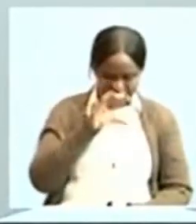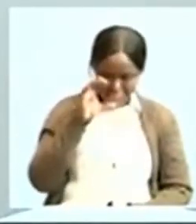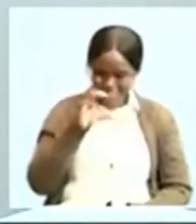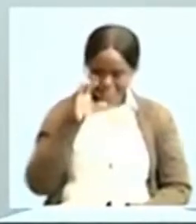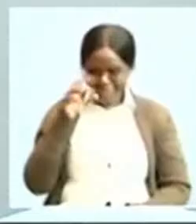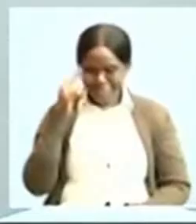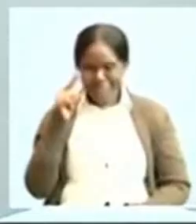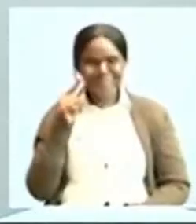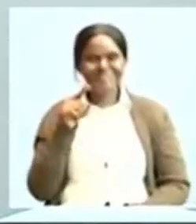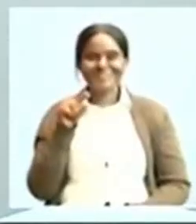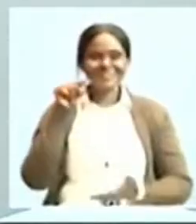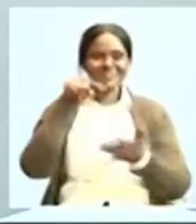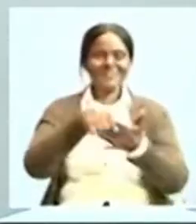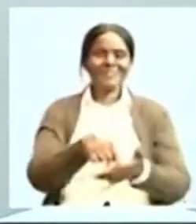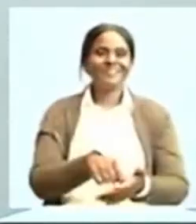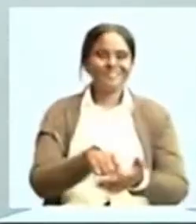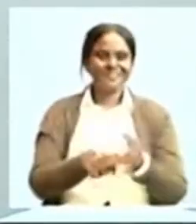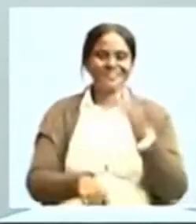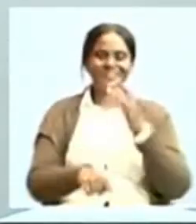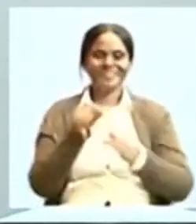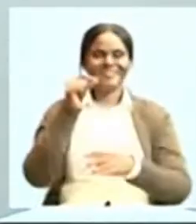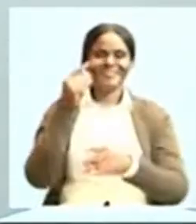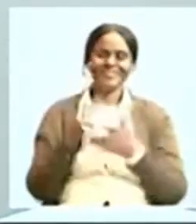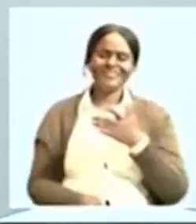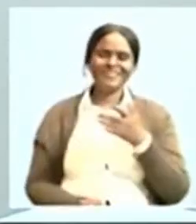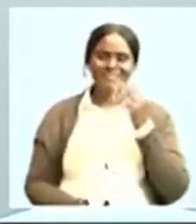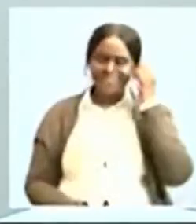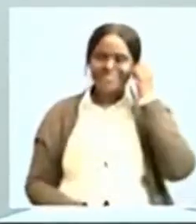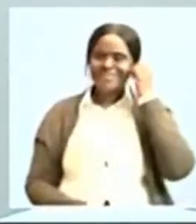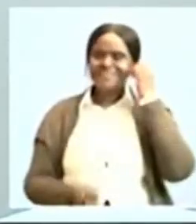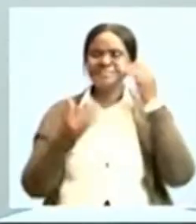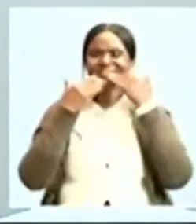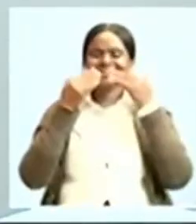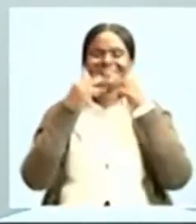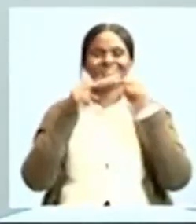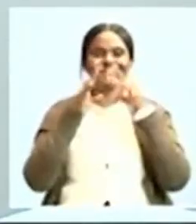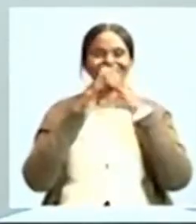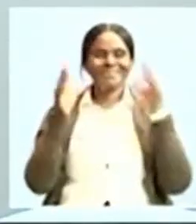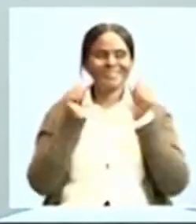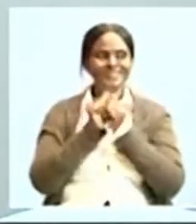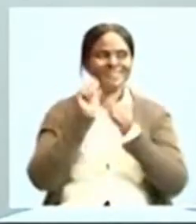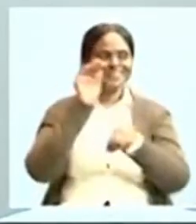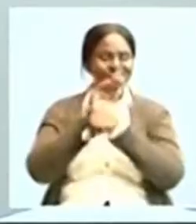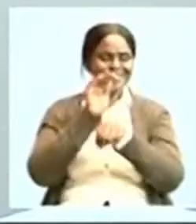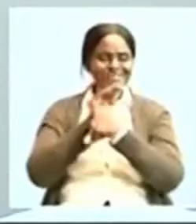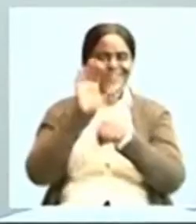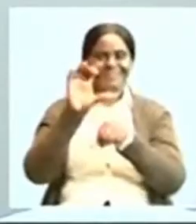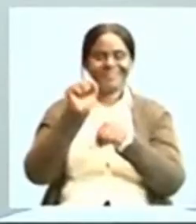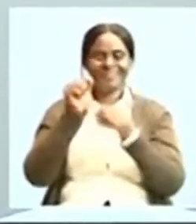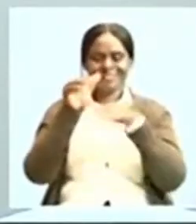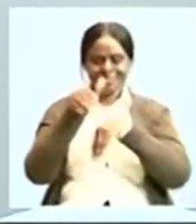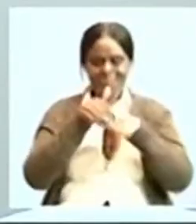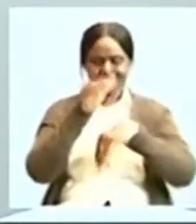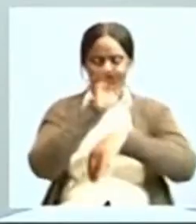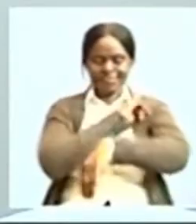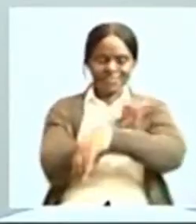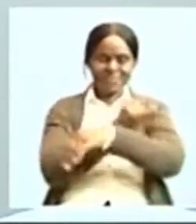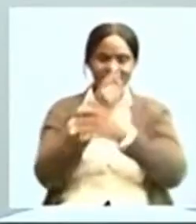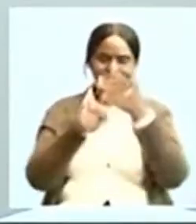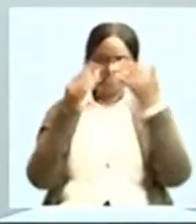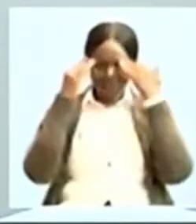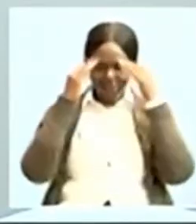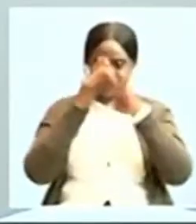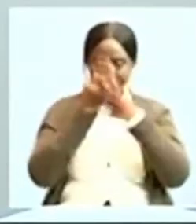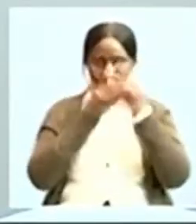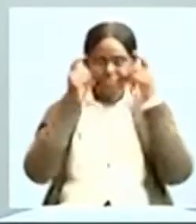So he found a word. So thank you very much. And with those remarks, CS, I want to withdraw the immunity that was